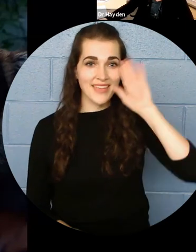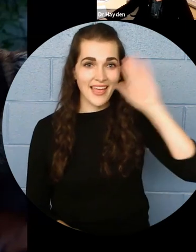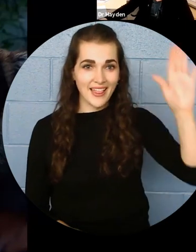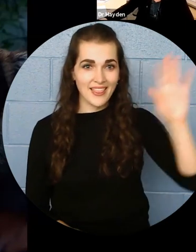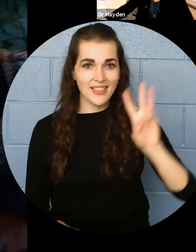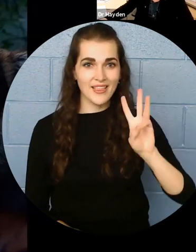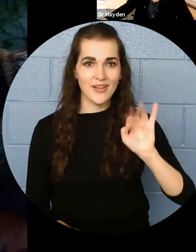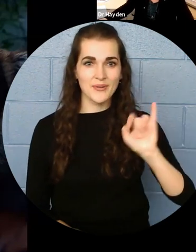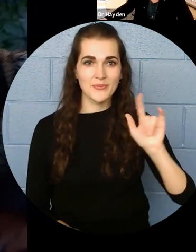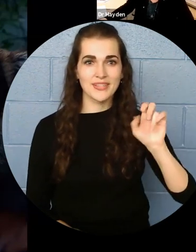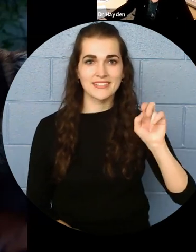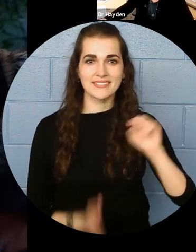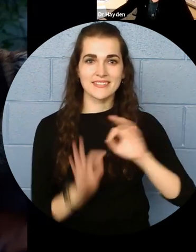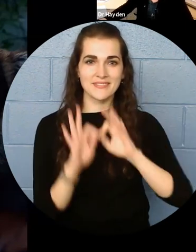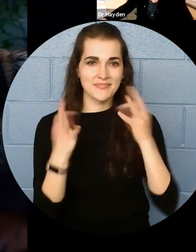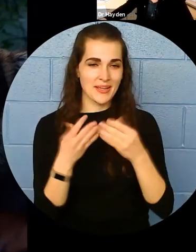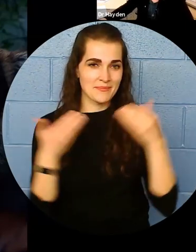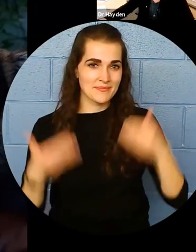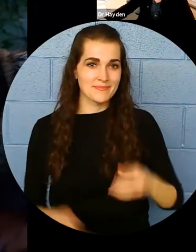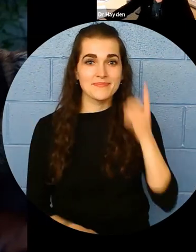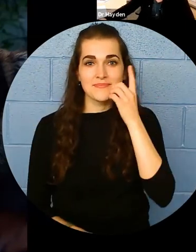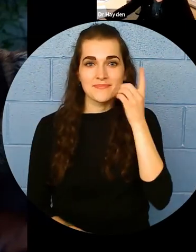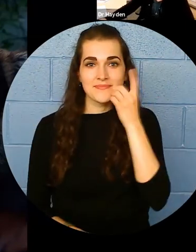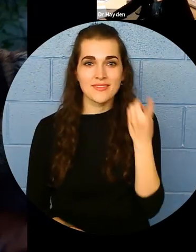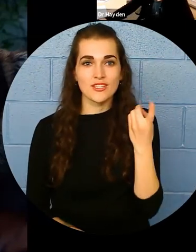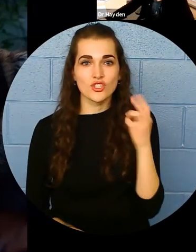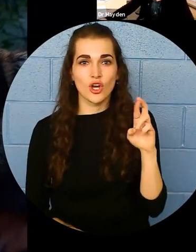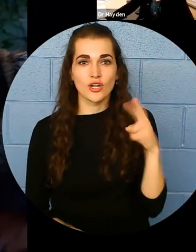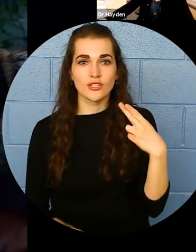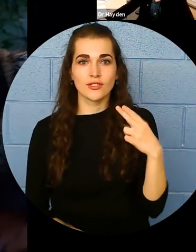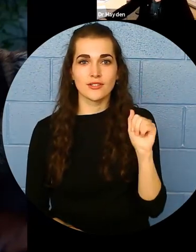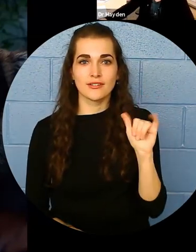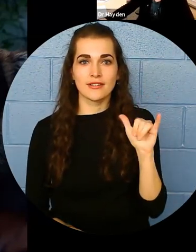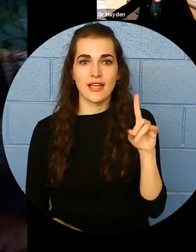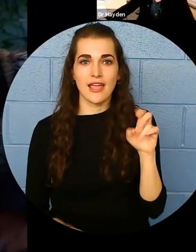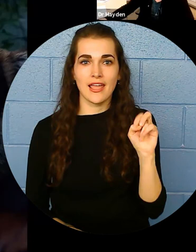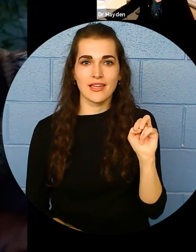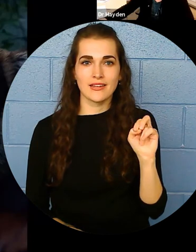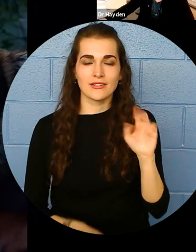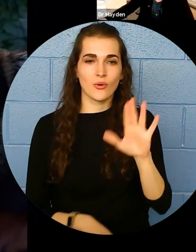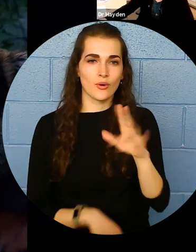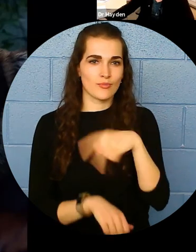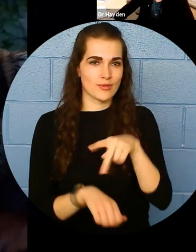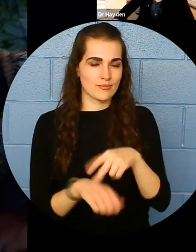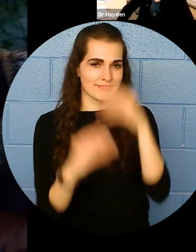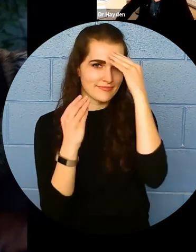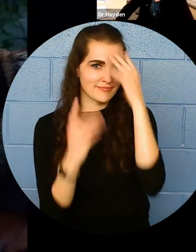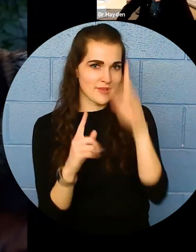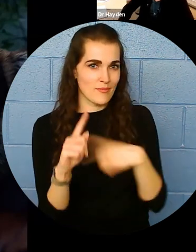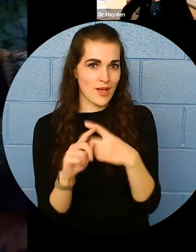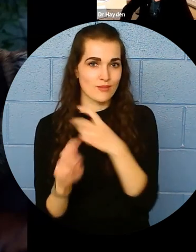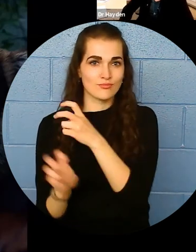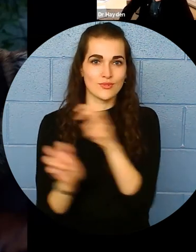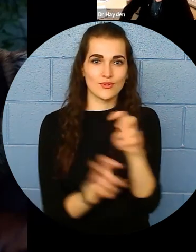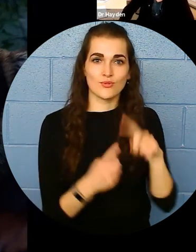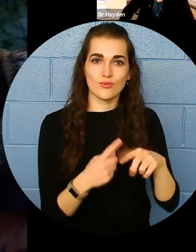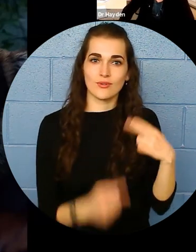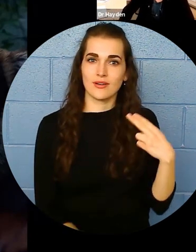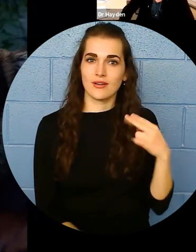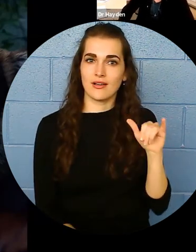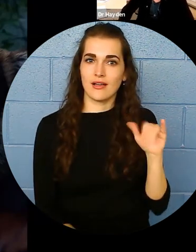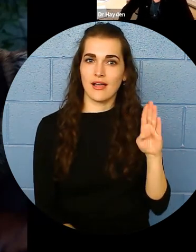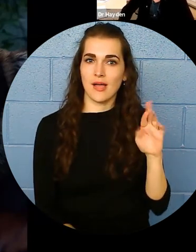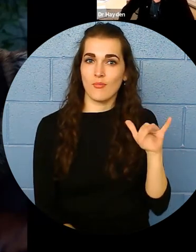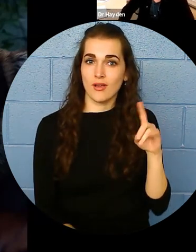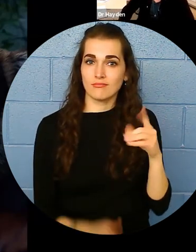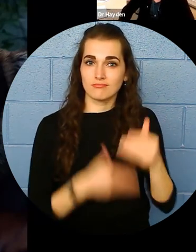Hello, Wilson families. This is Dr. Hayden, your principal, again with another update on our transition to hybrid learning. So today we're going to be going through